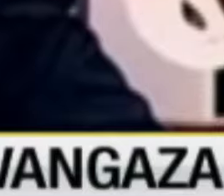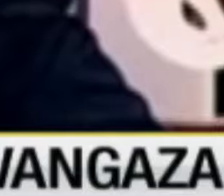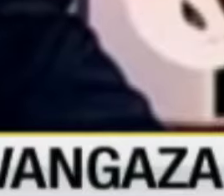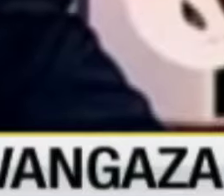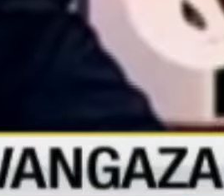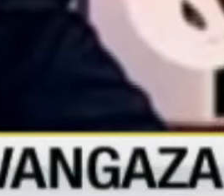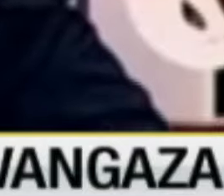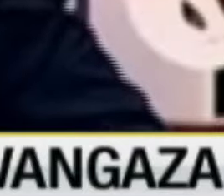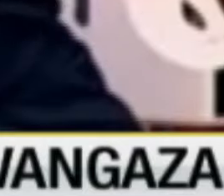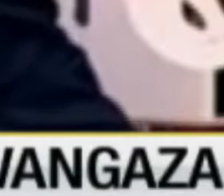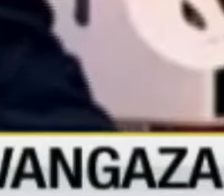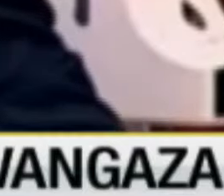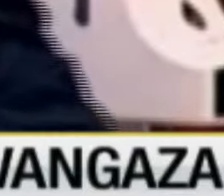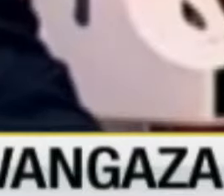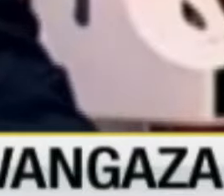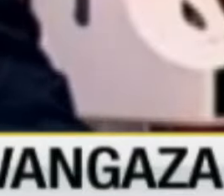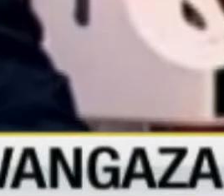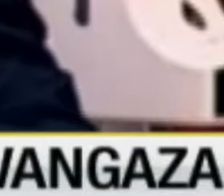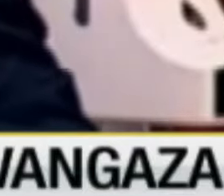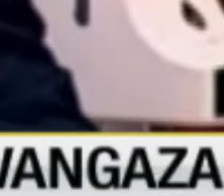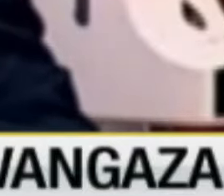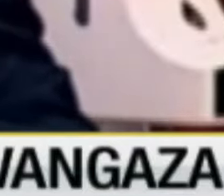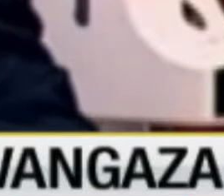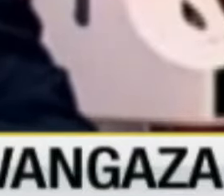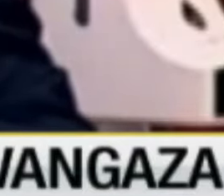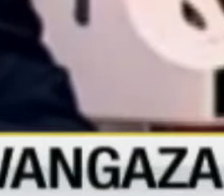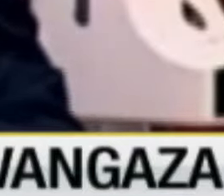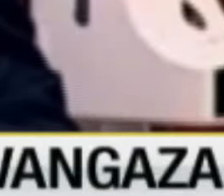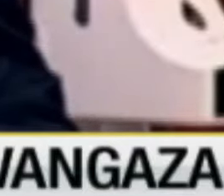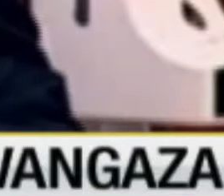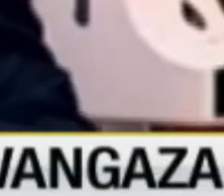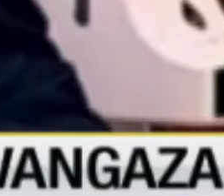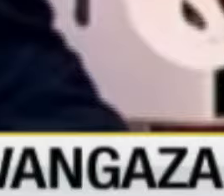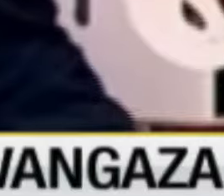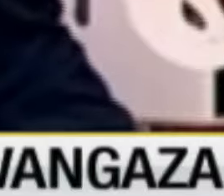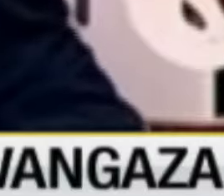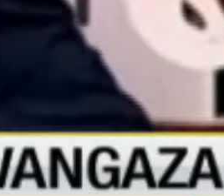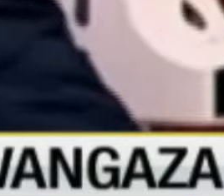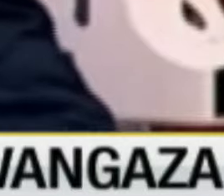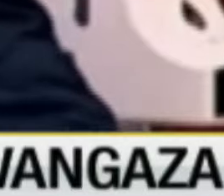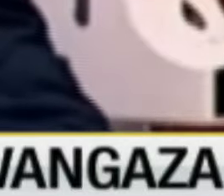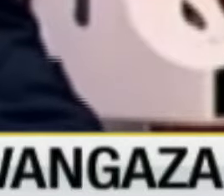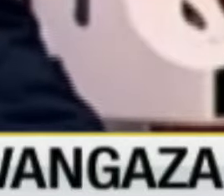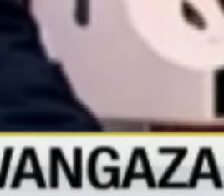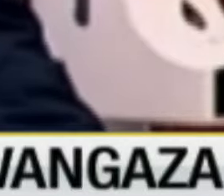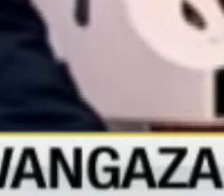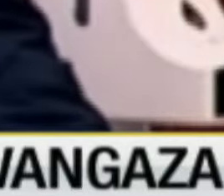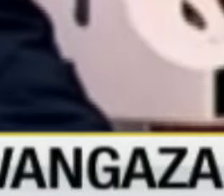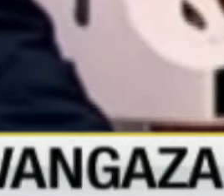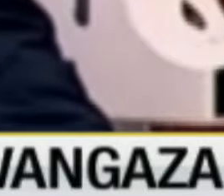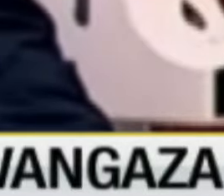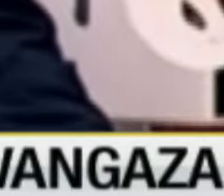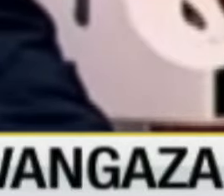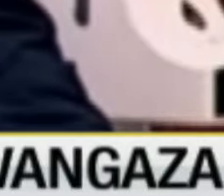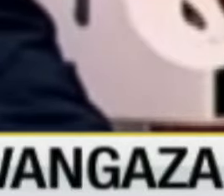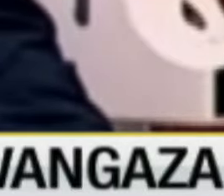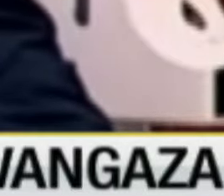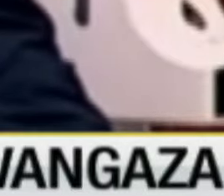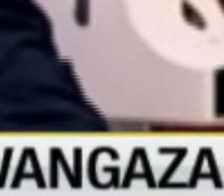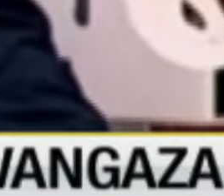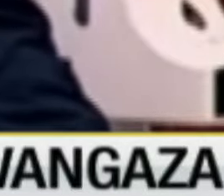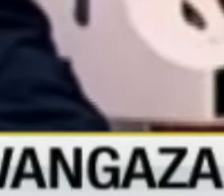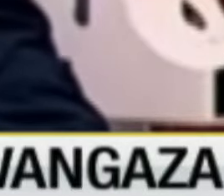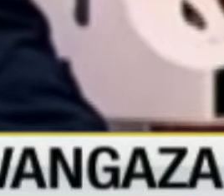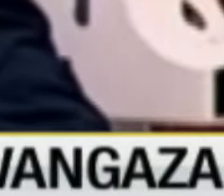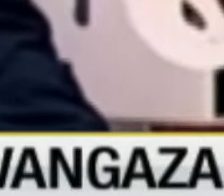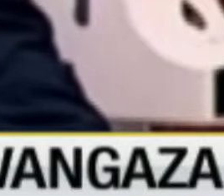Speaker, is how is that an answer to any of the charges? For instance, how is that an answer to